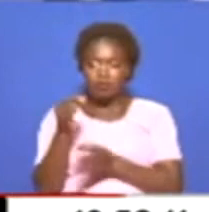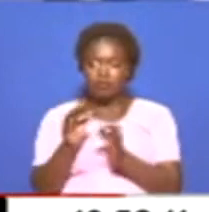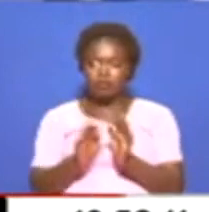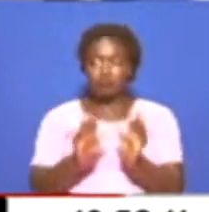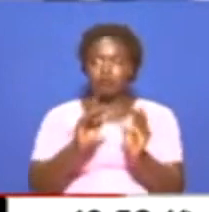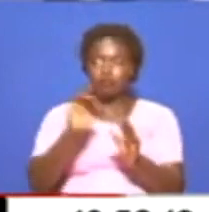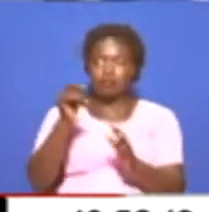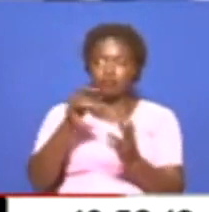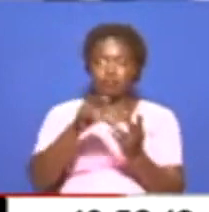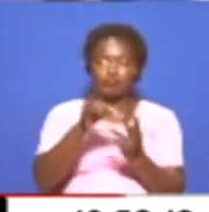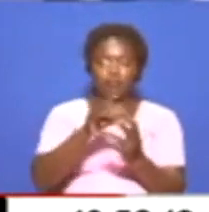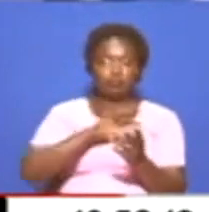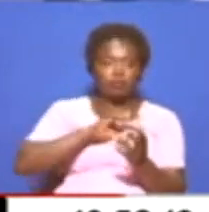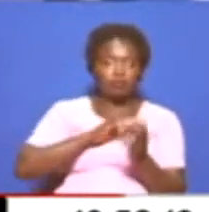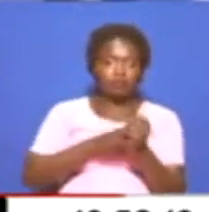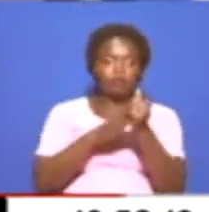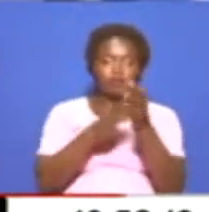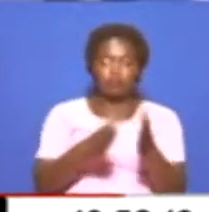to choose their own leaders.